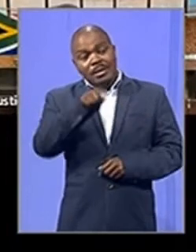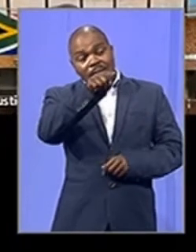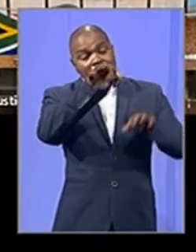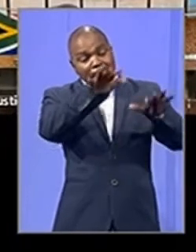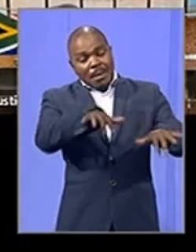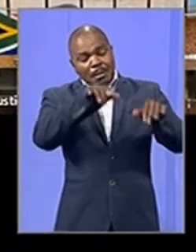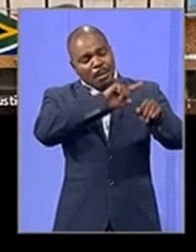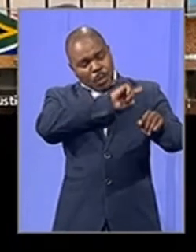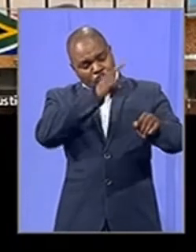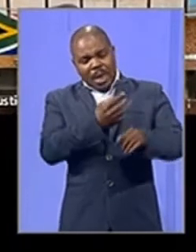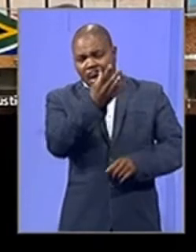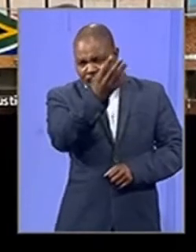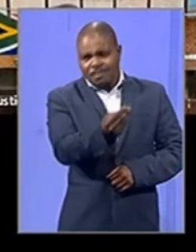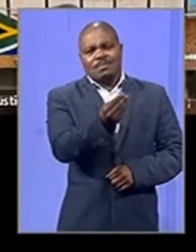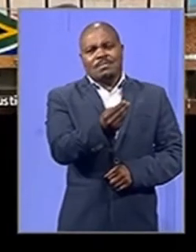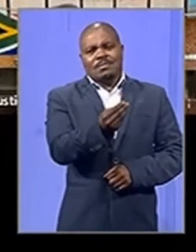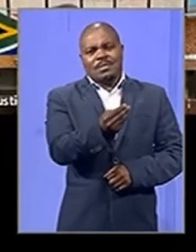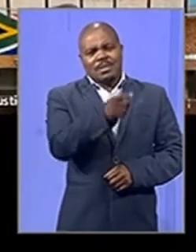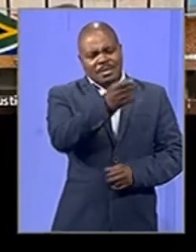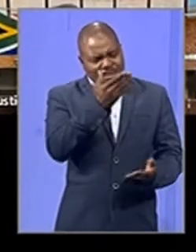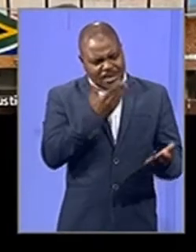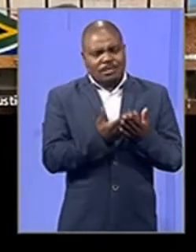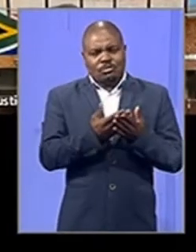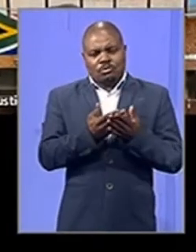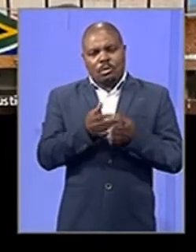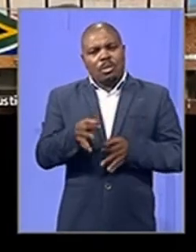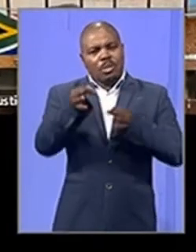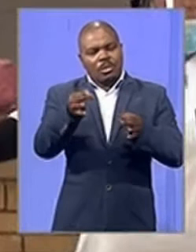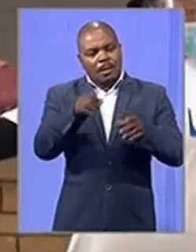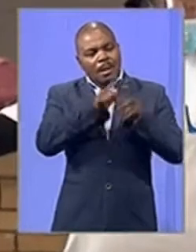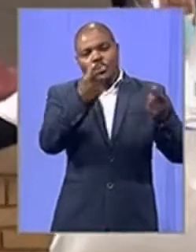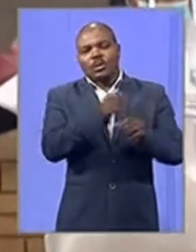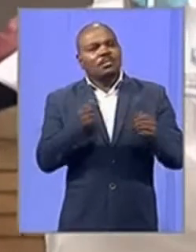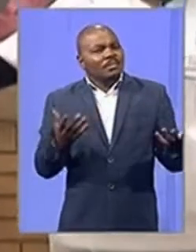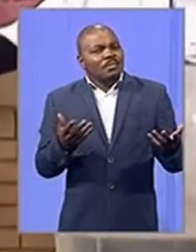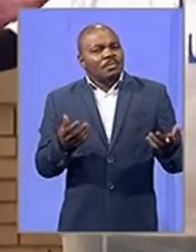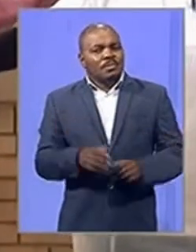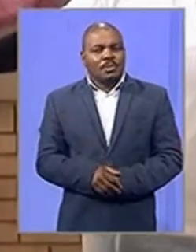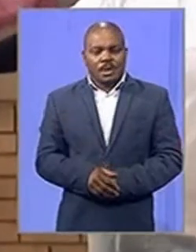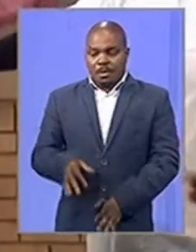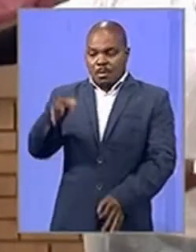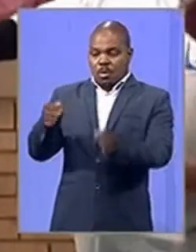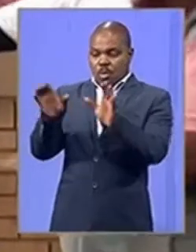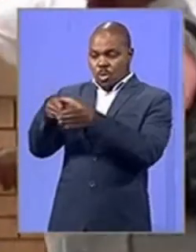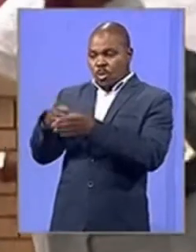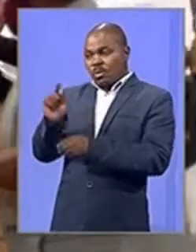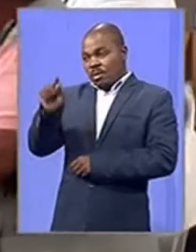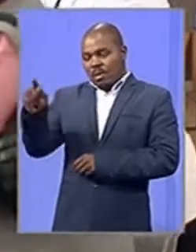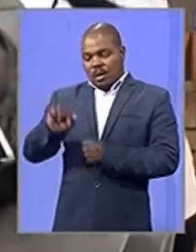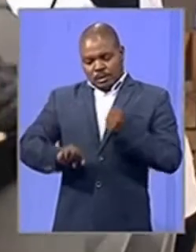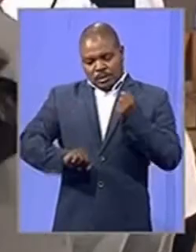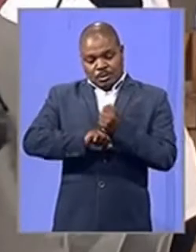do, but on the Commission's version would probably not have done? Makoko a dipolotiki a